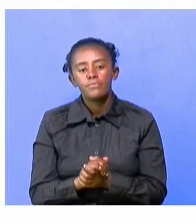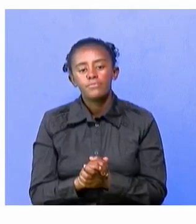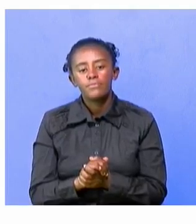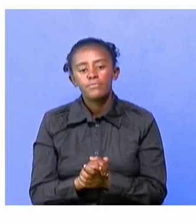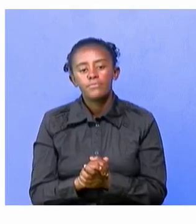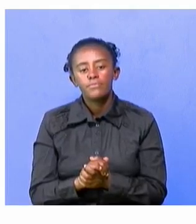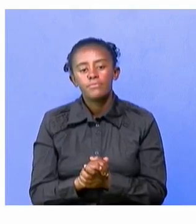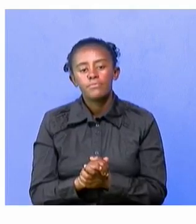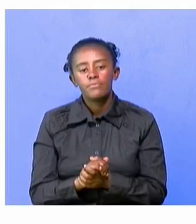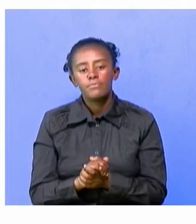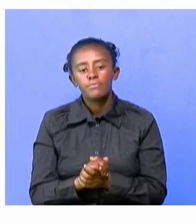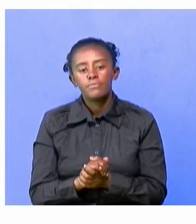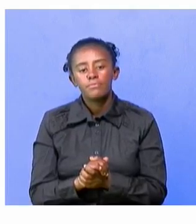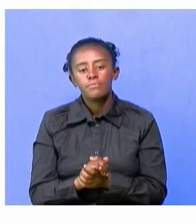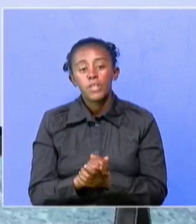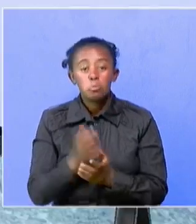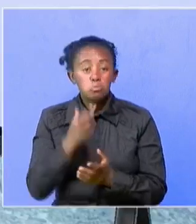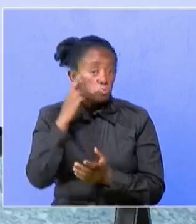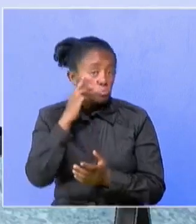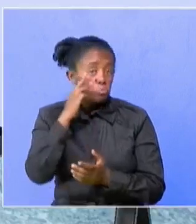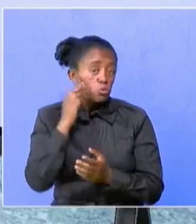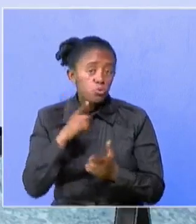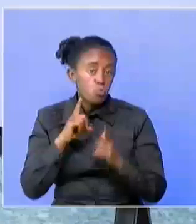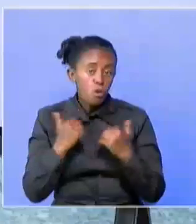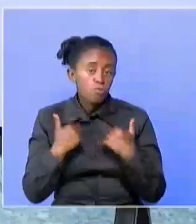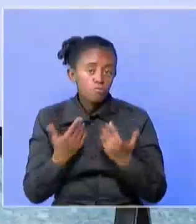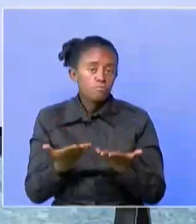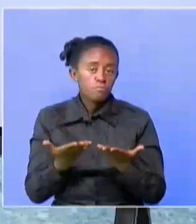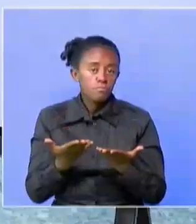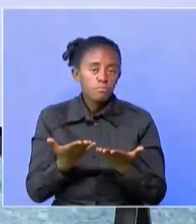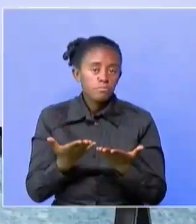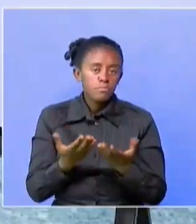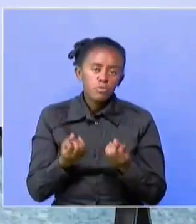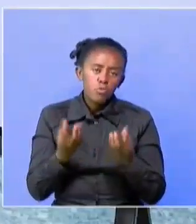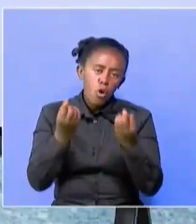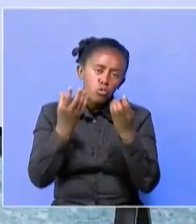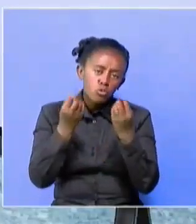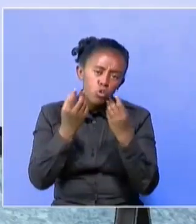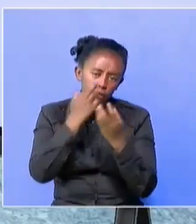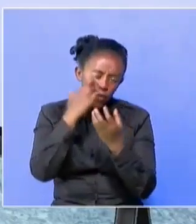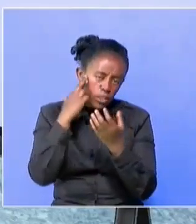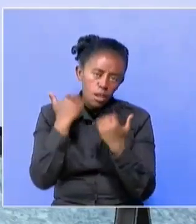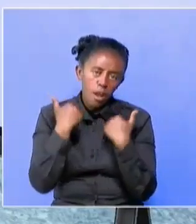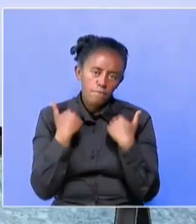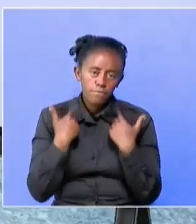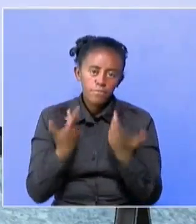There are some reasons, don't forget that, right? Besides this, there are a lot of reasons.